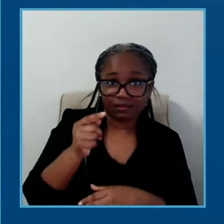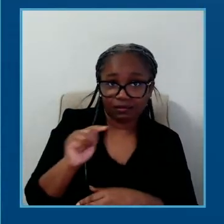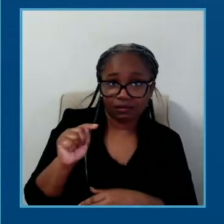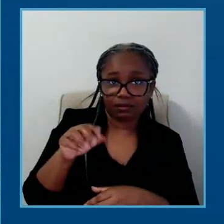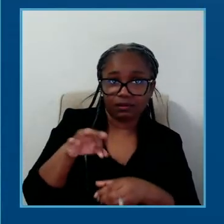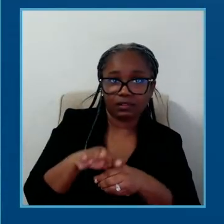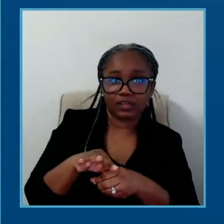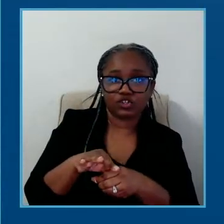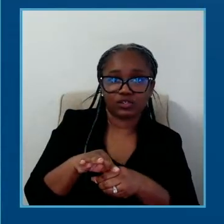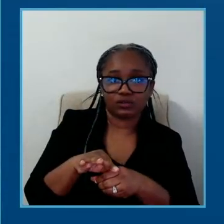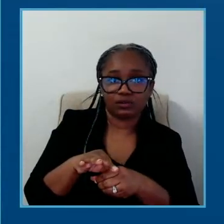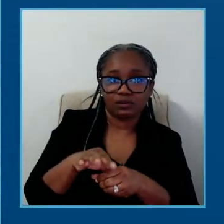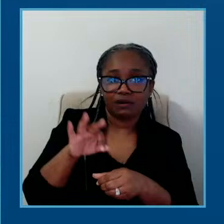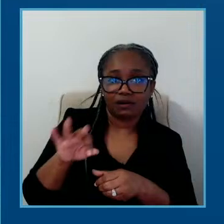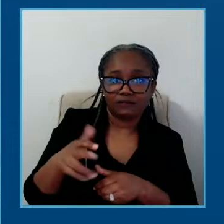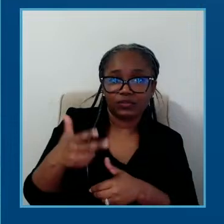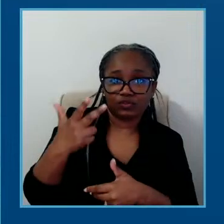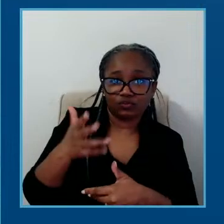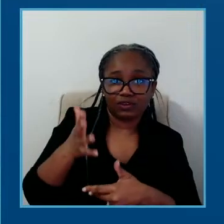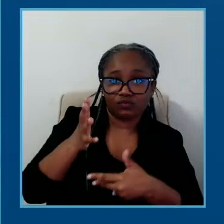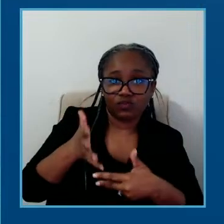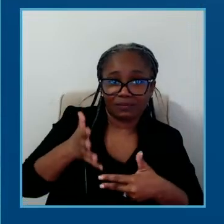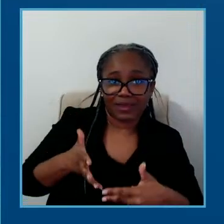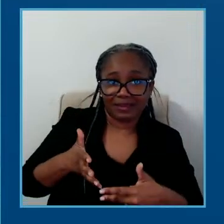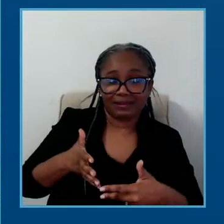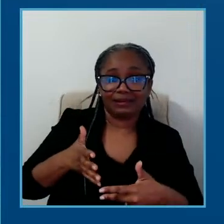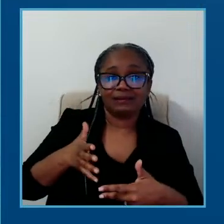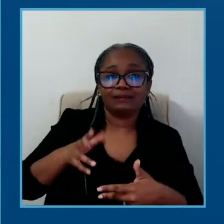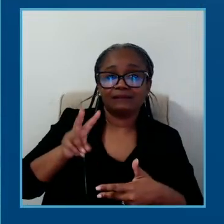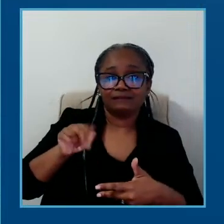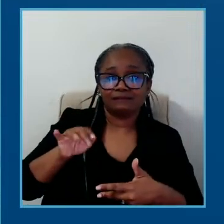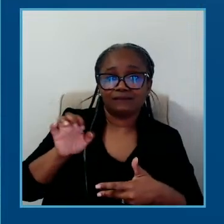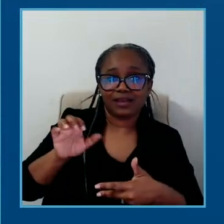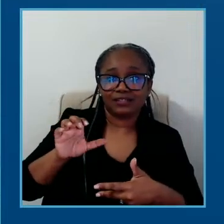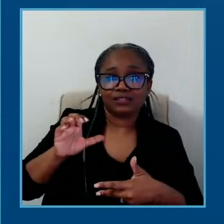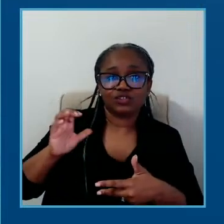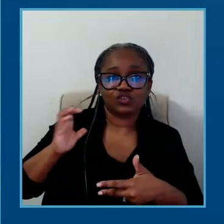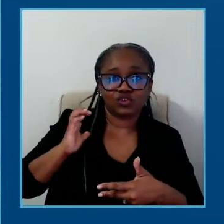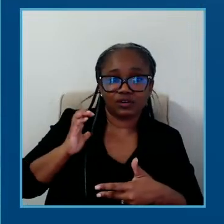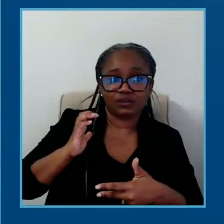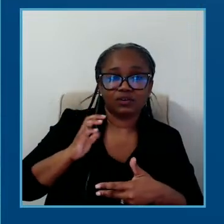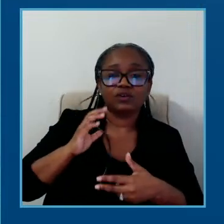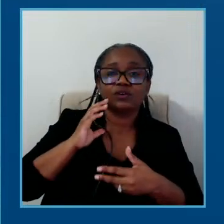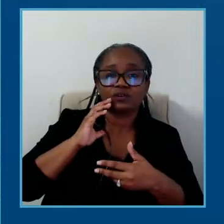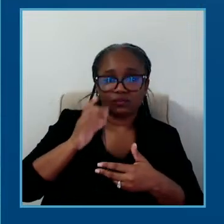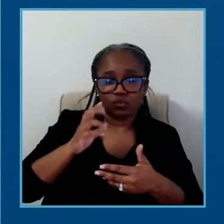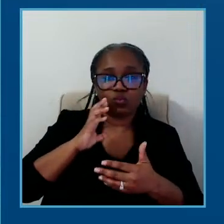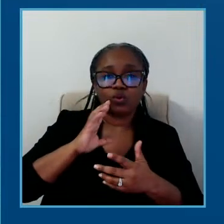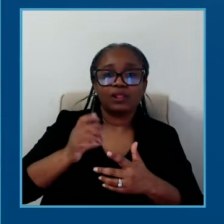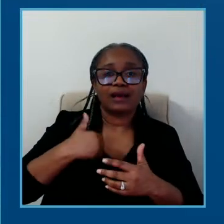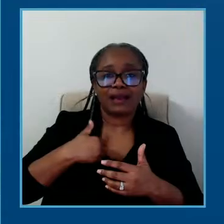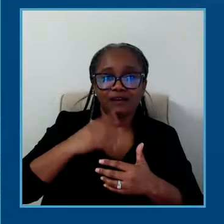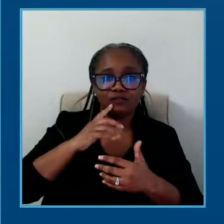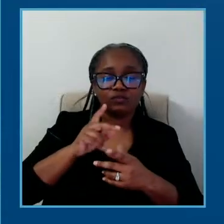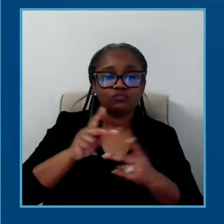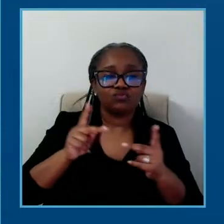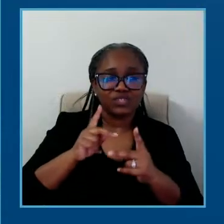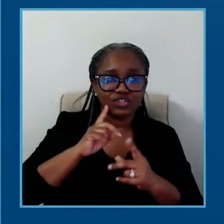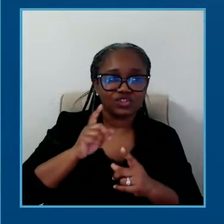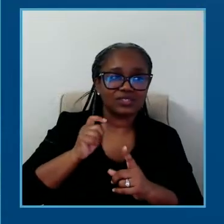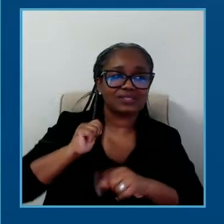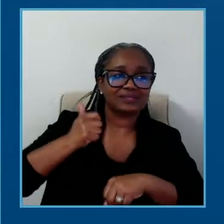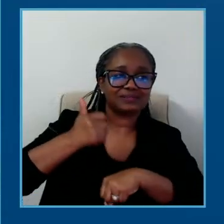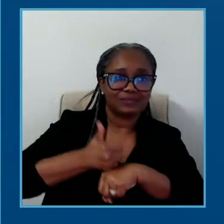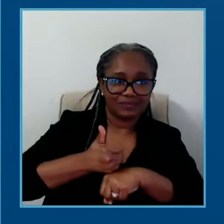3 remaining vice chairs, provisions will be made to elect the appropriate number of persons of each gender. Now, Dr. Siebold says,